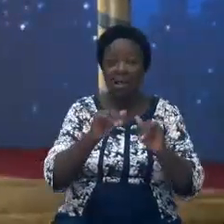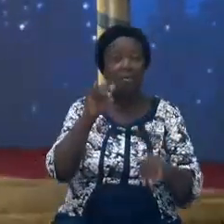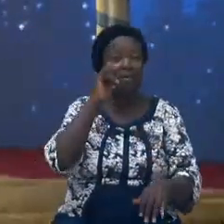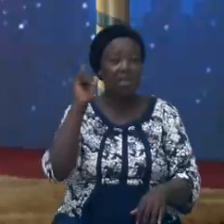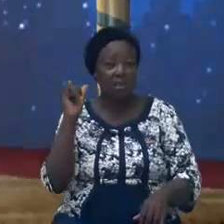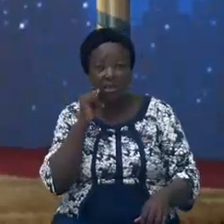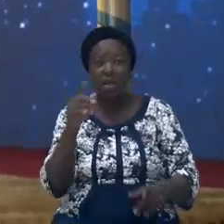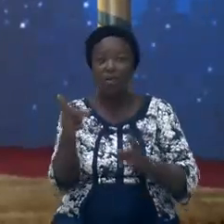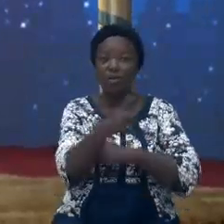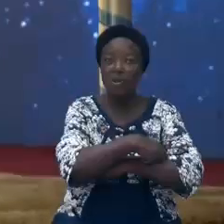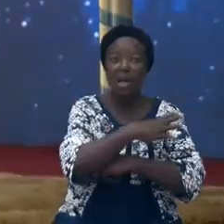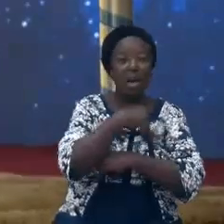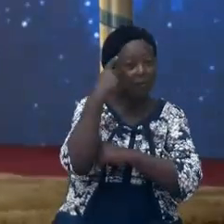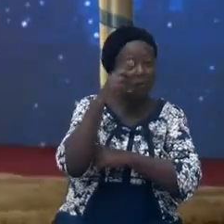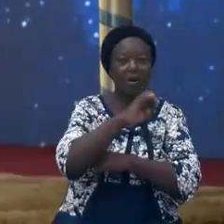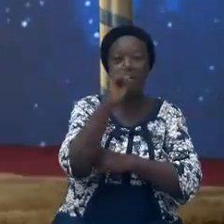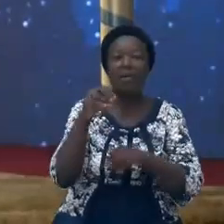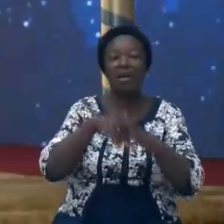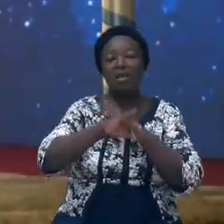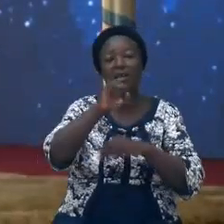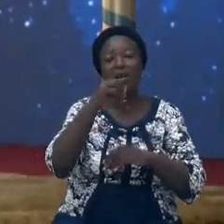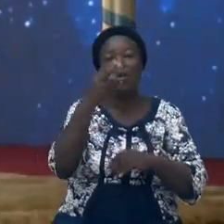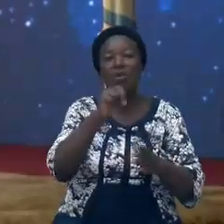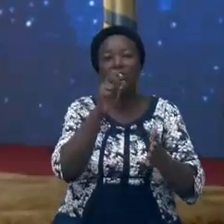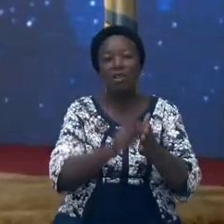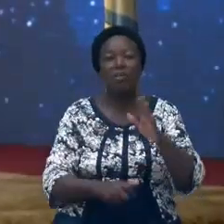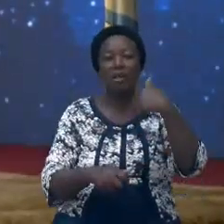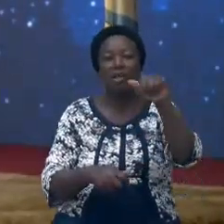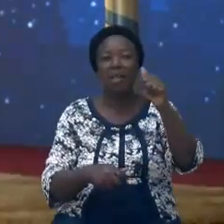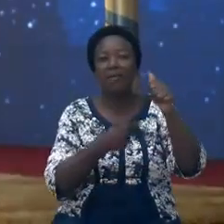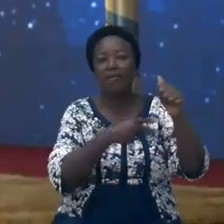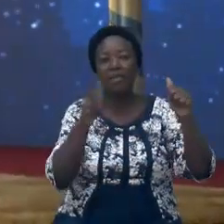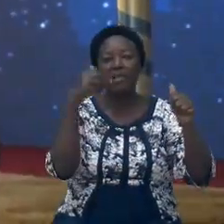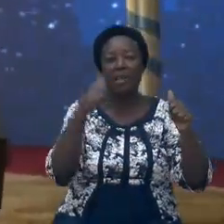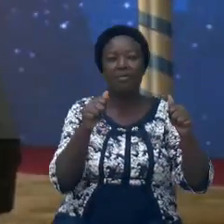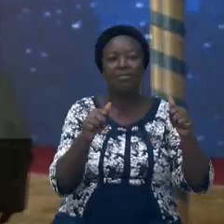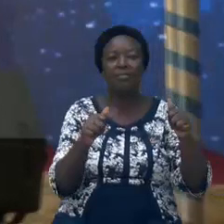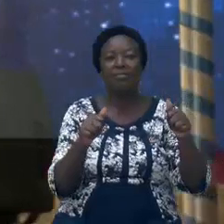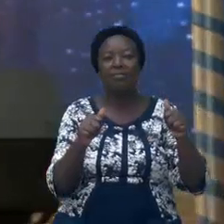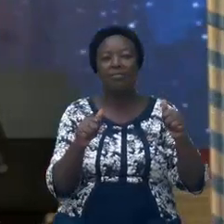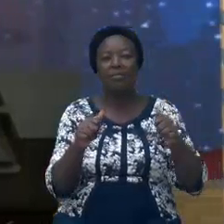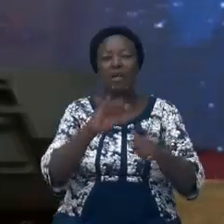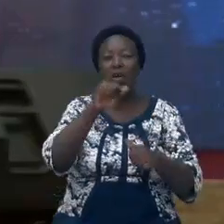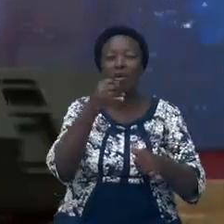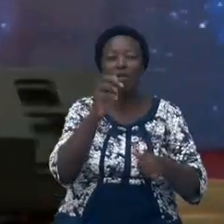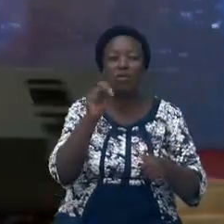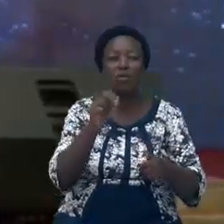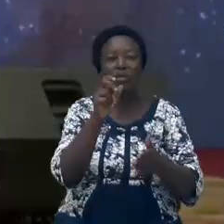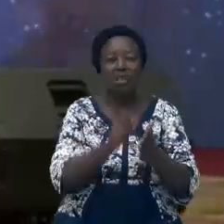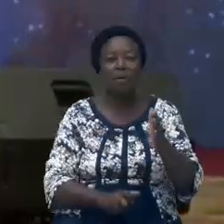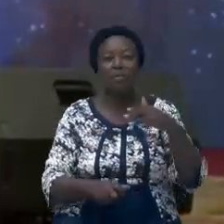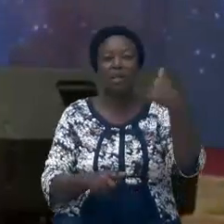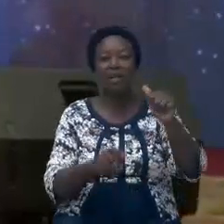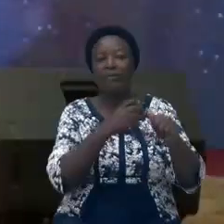same yesterday and today and forever. Look at John chapter 10, reading from